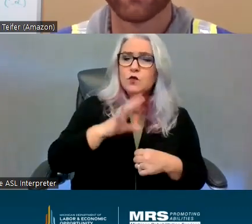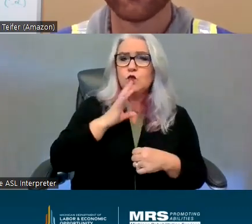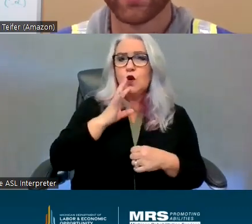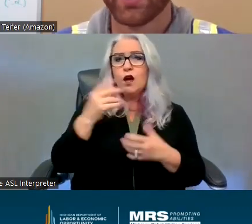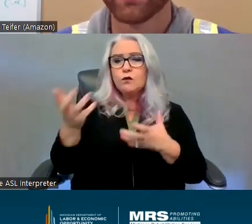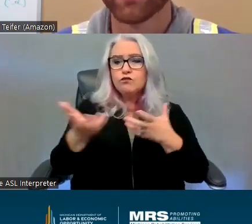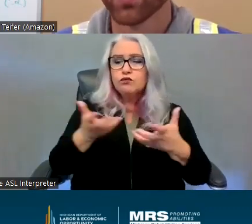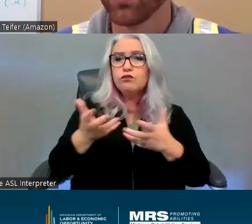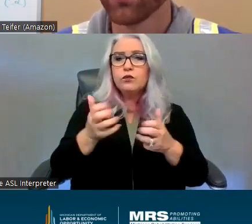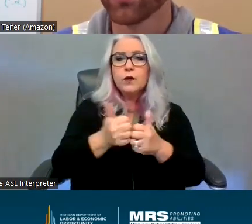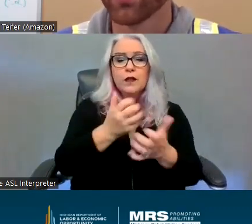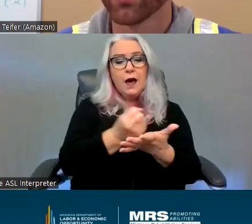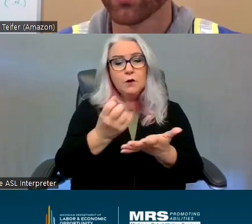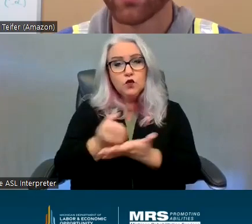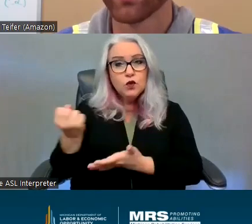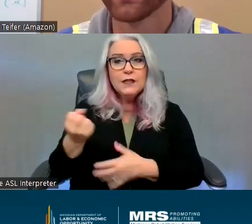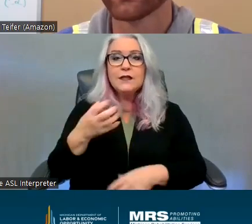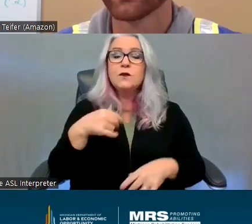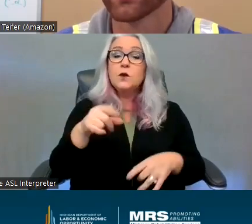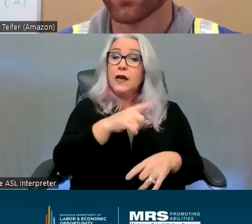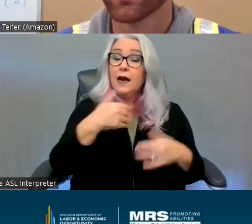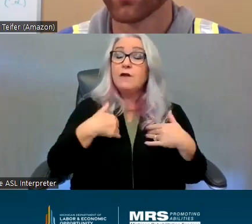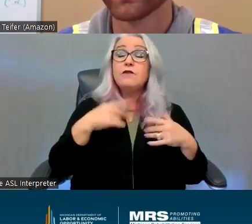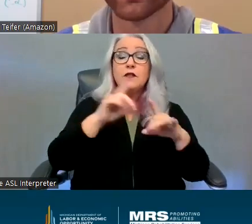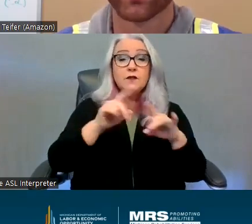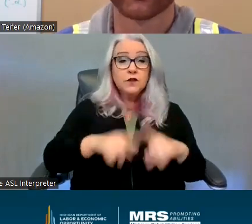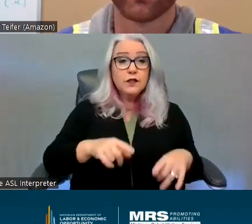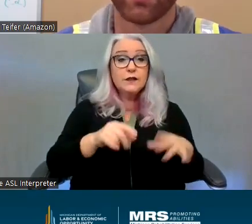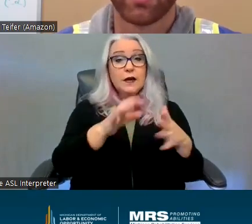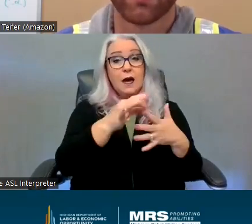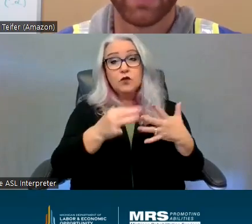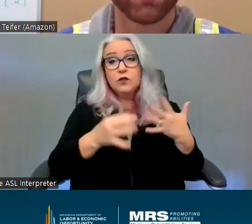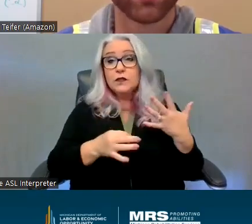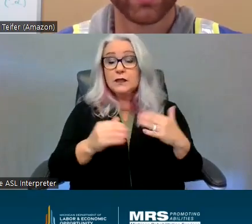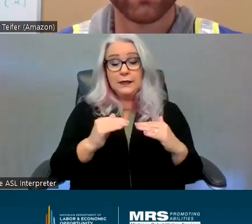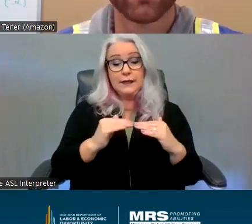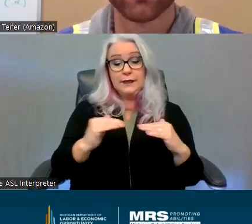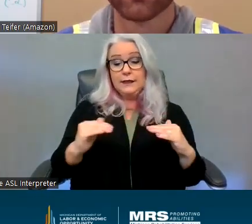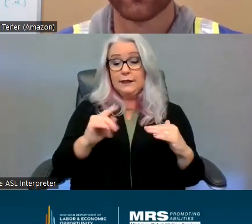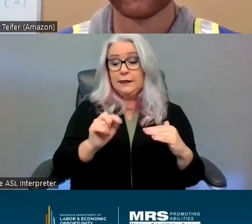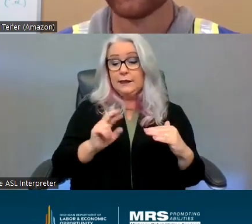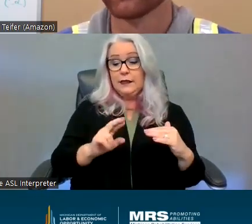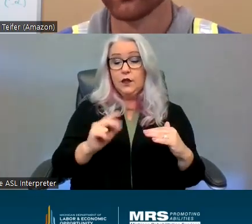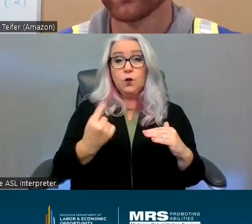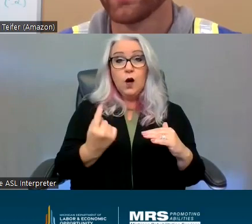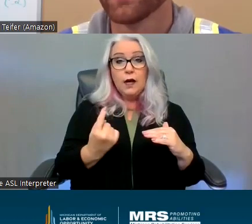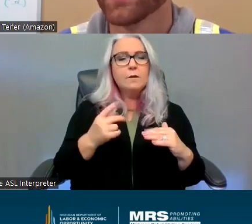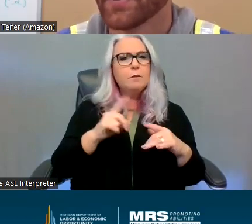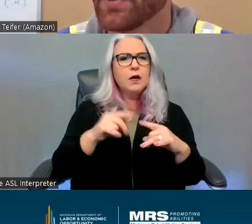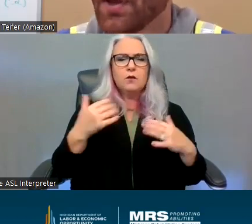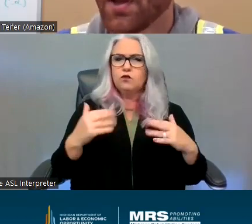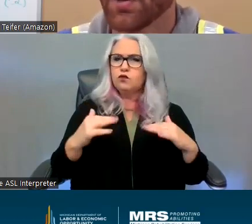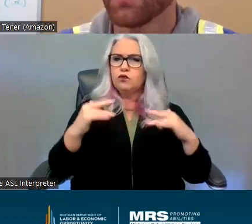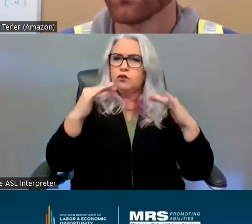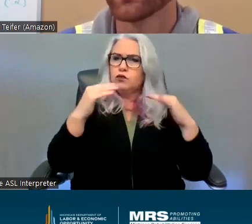also have different roles, so not always there are only tier 1 opportunities. There's tons of different roles within